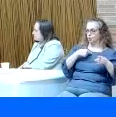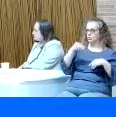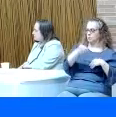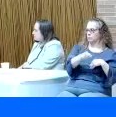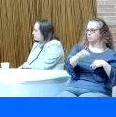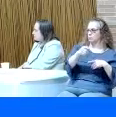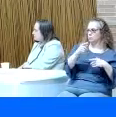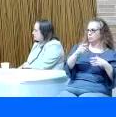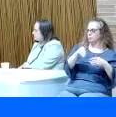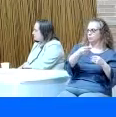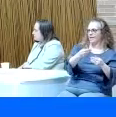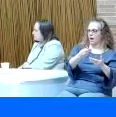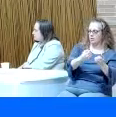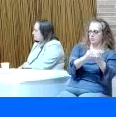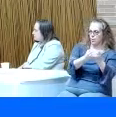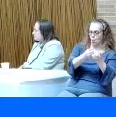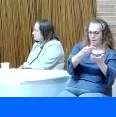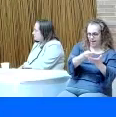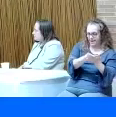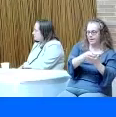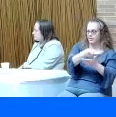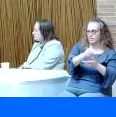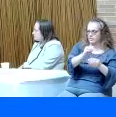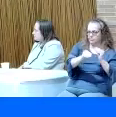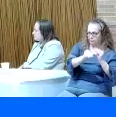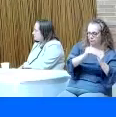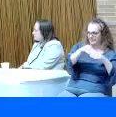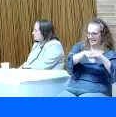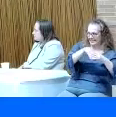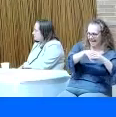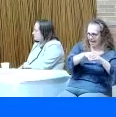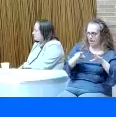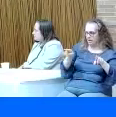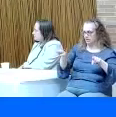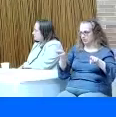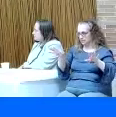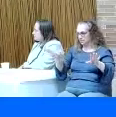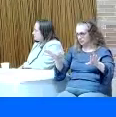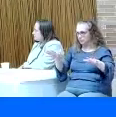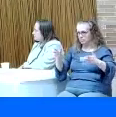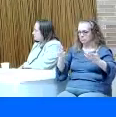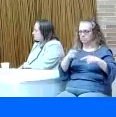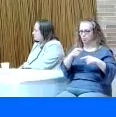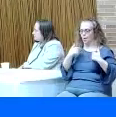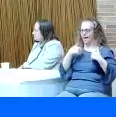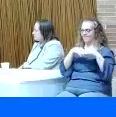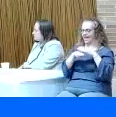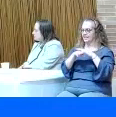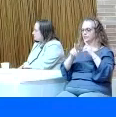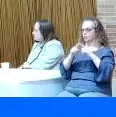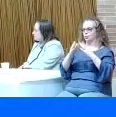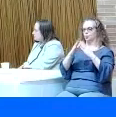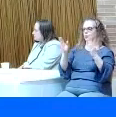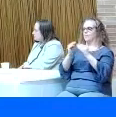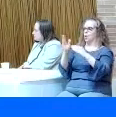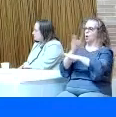fingertips as well again to do what to assist your clients to find a wider variety of housing that other people without disabilities uh